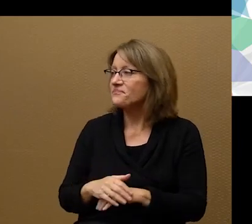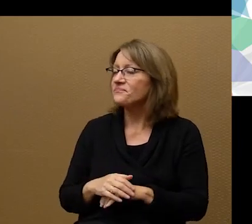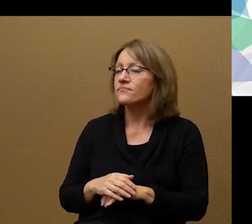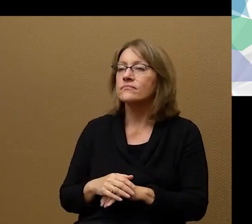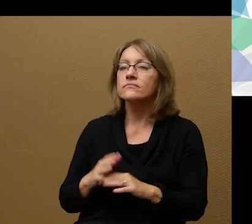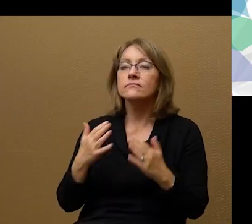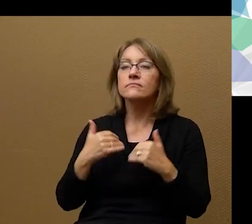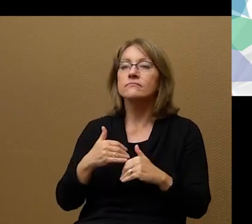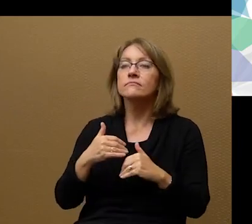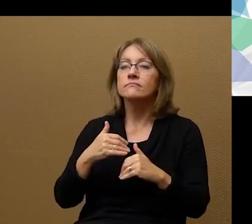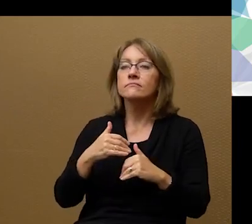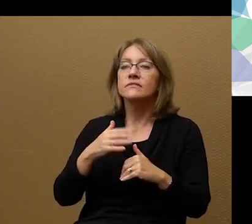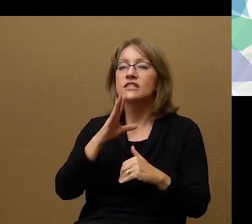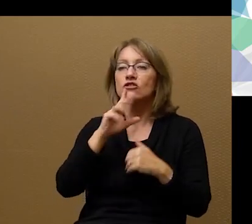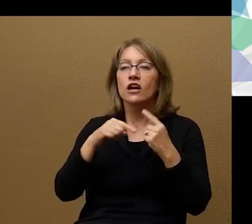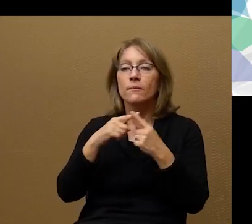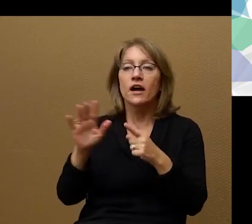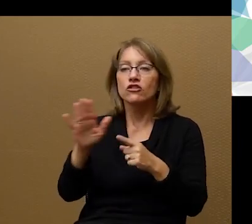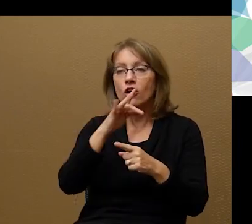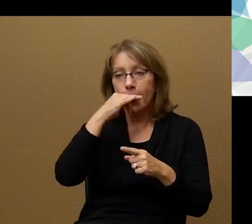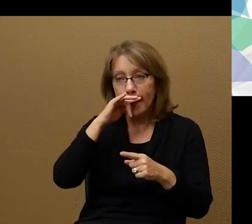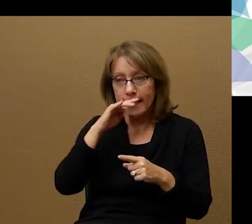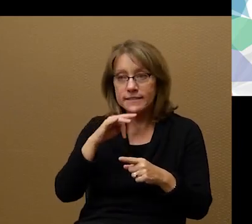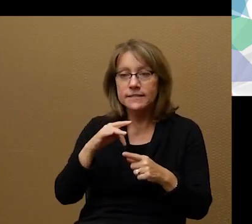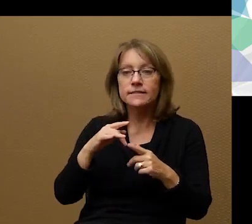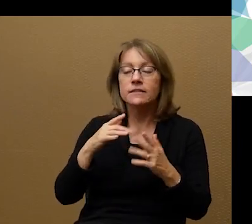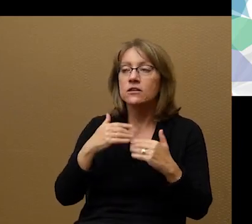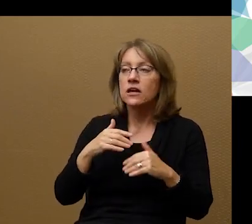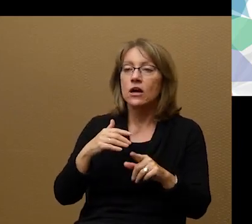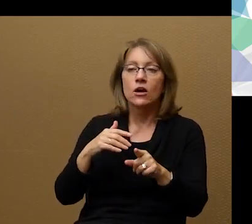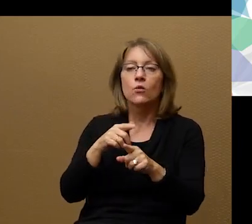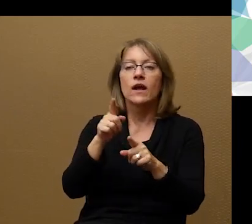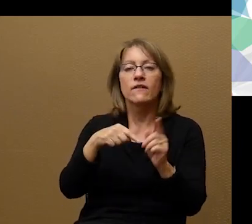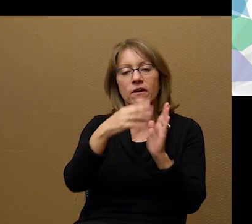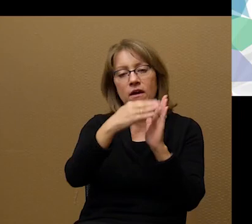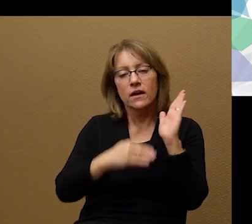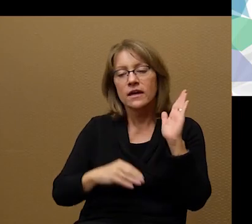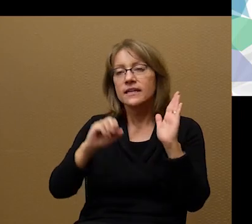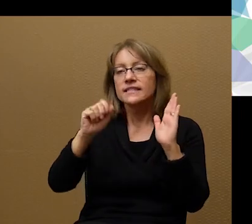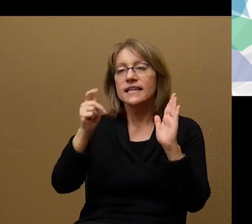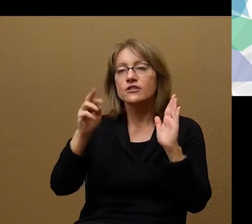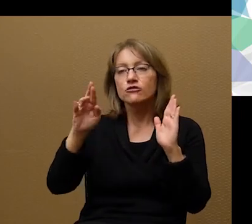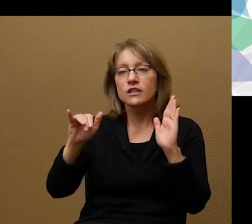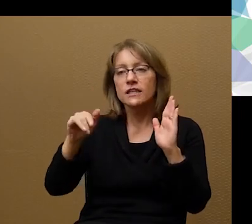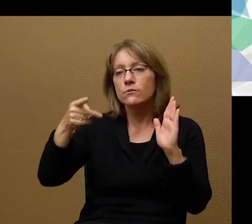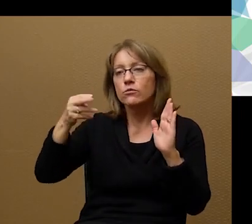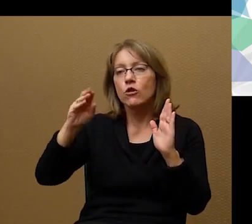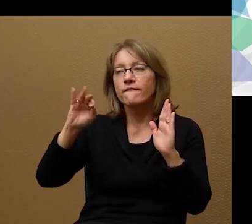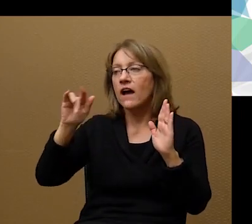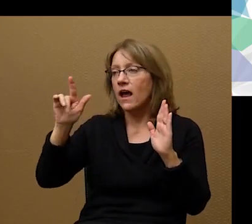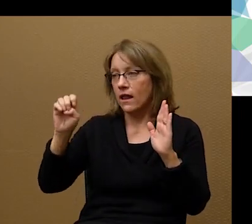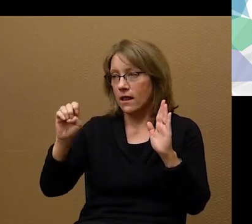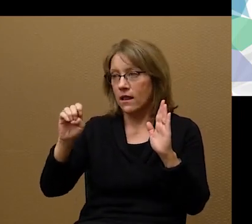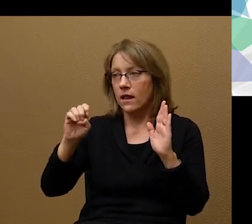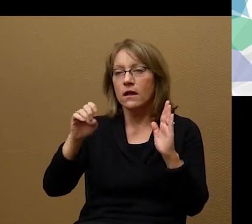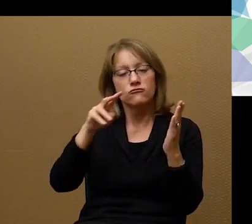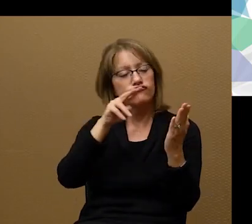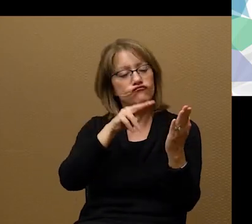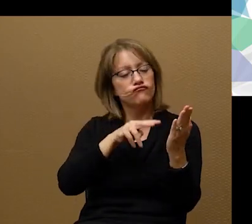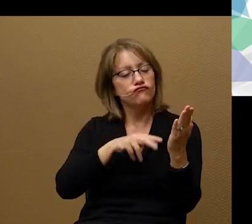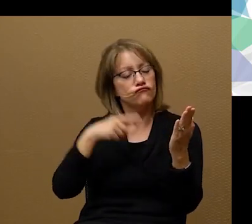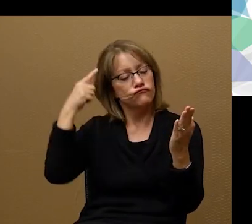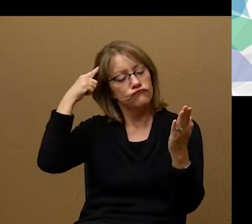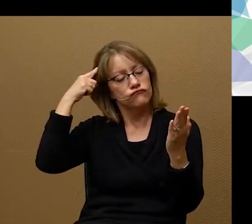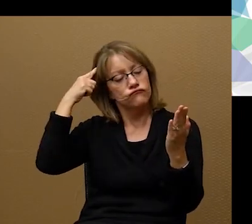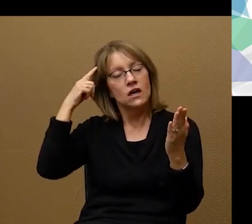that, there's a sensory profile that we have printed out for you. Just briefly go through it. Think about your